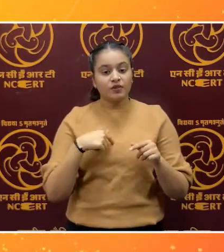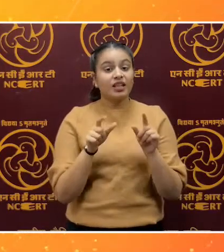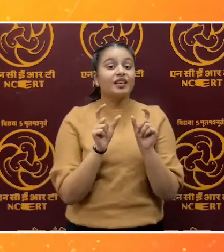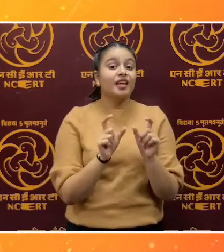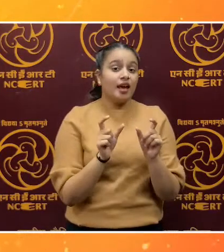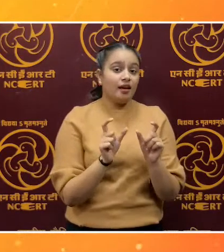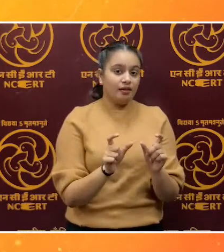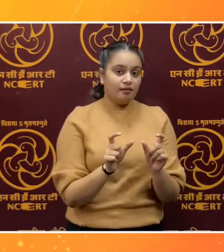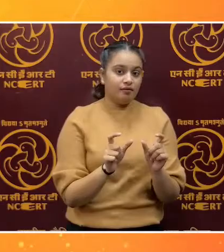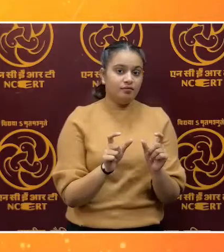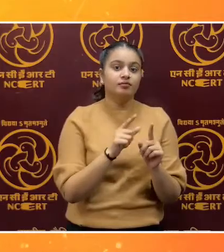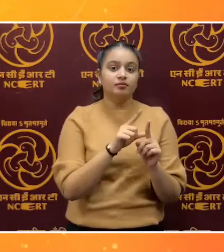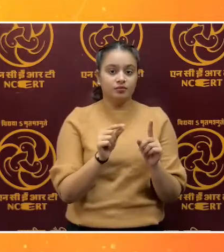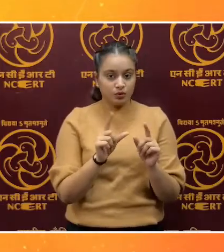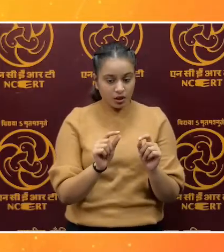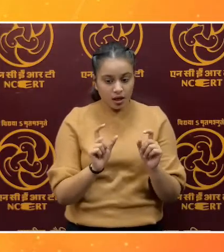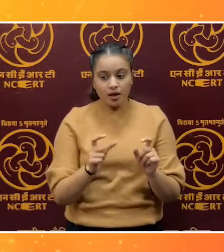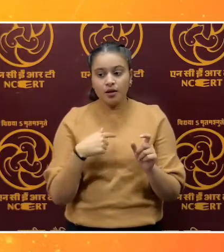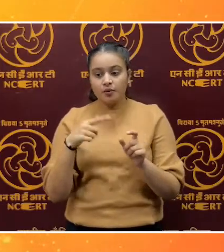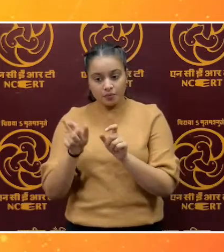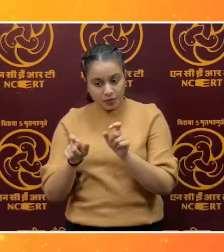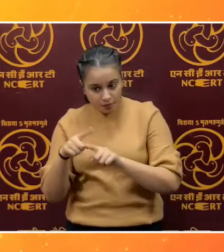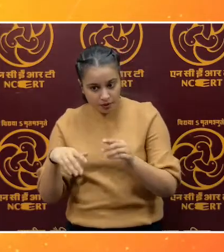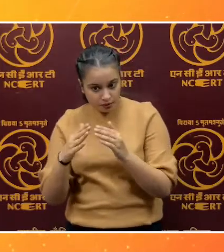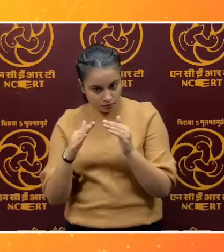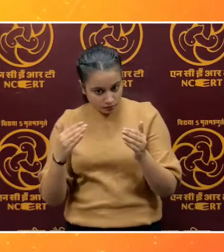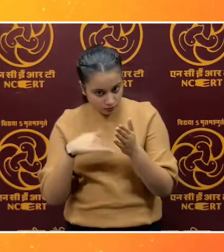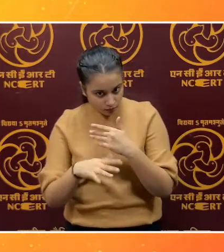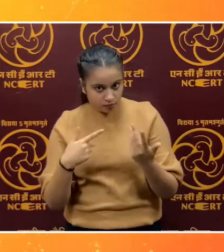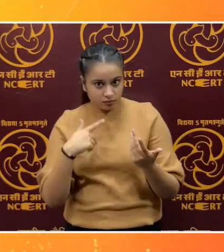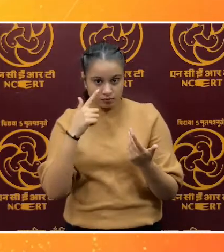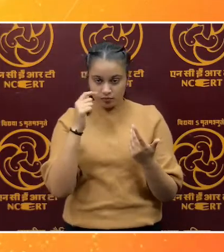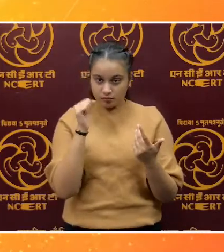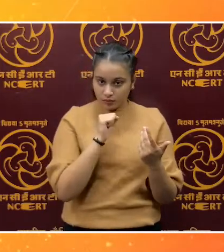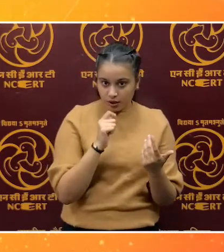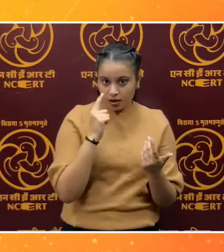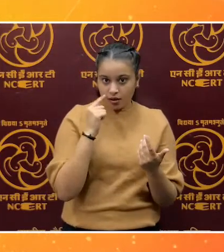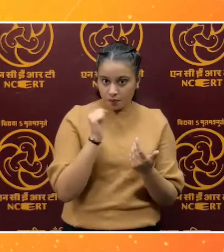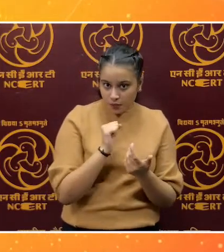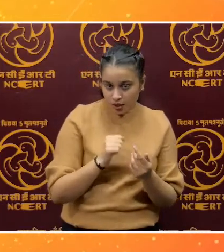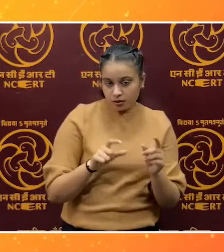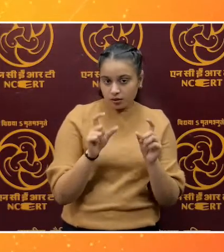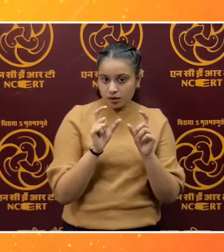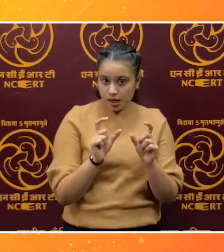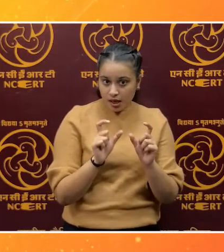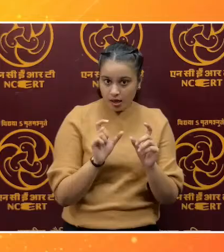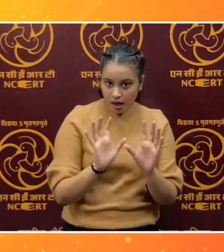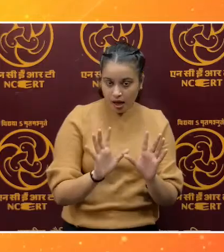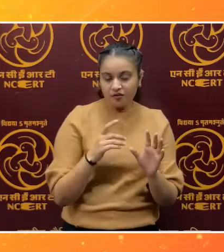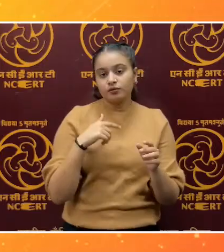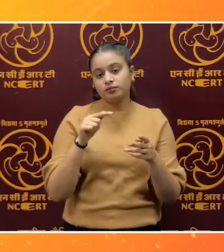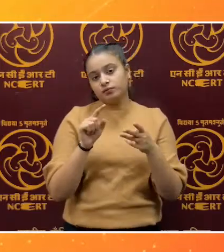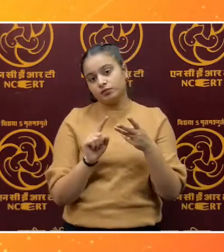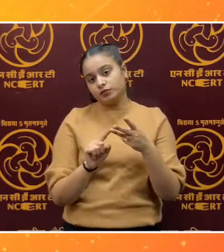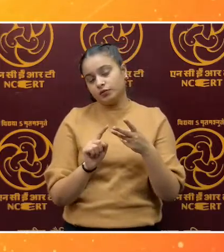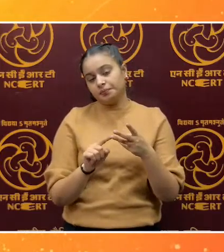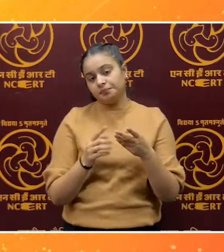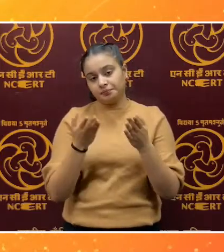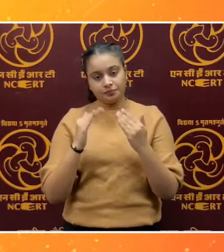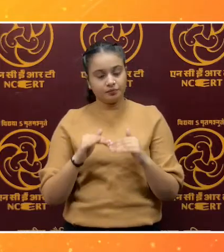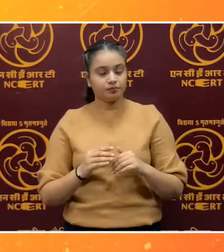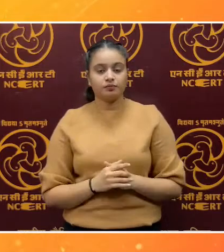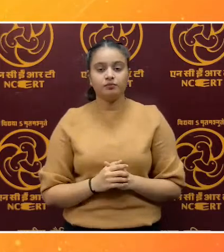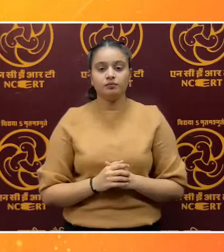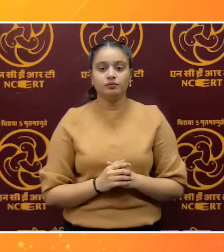of our people who are at home, like our grandparents, the children, they take care. So they look after them very well. So that is